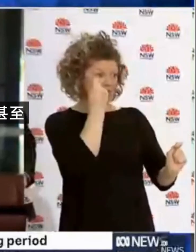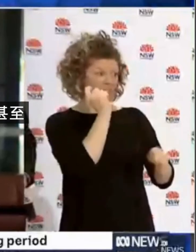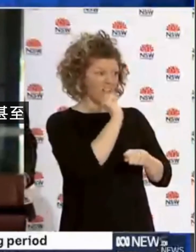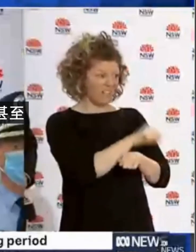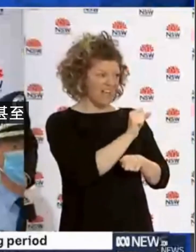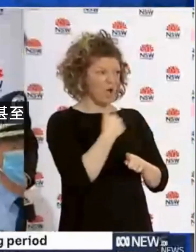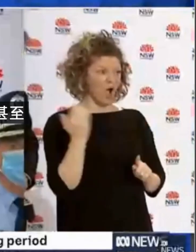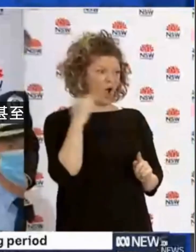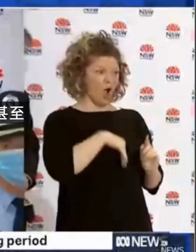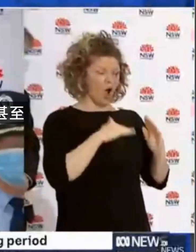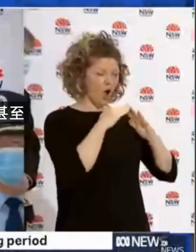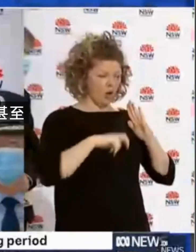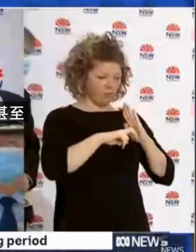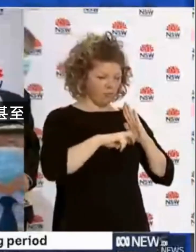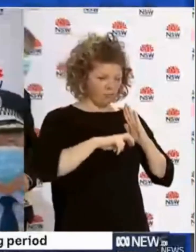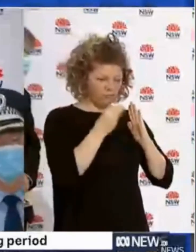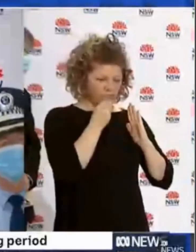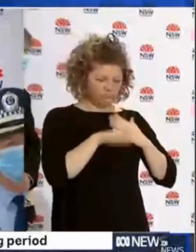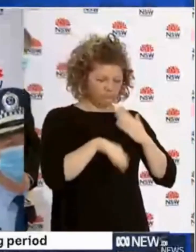had the virus?